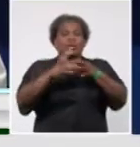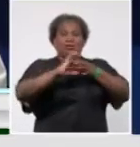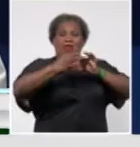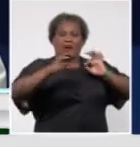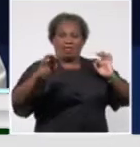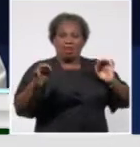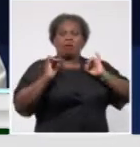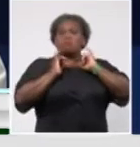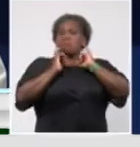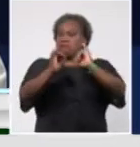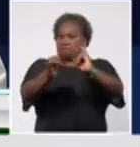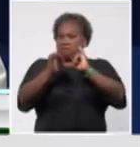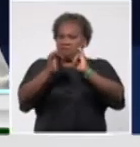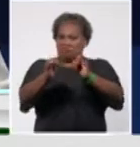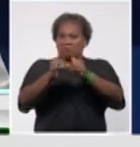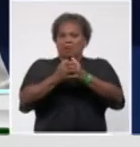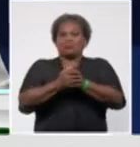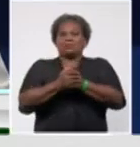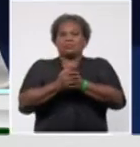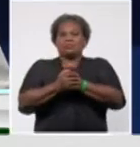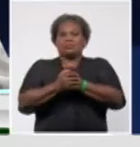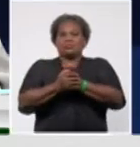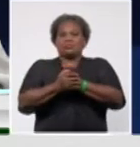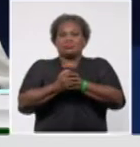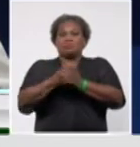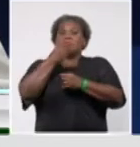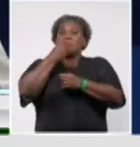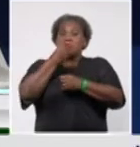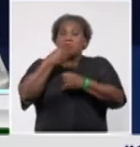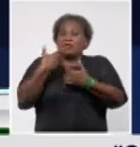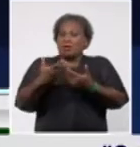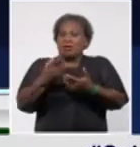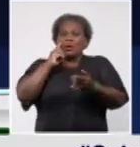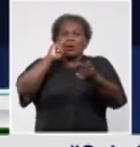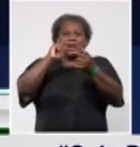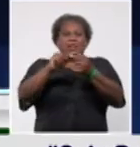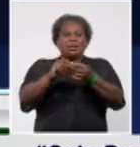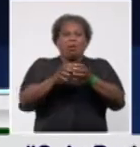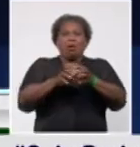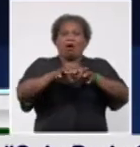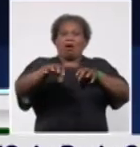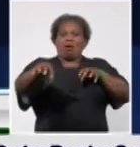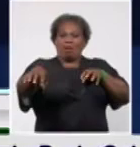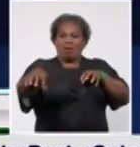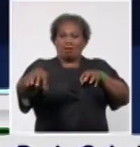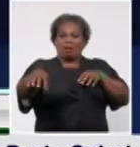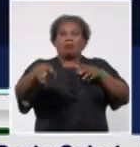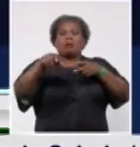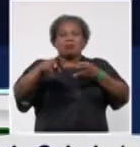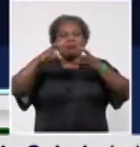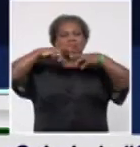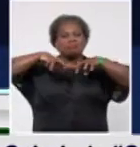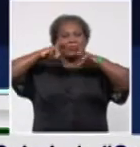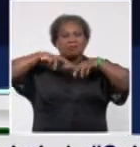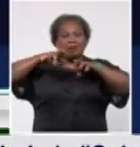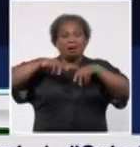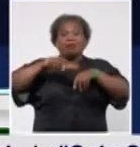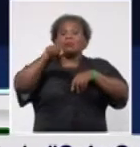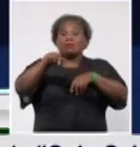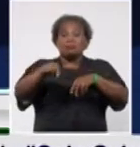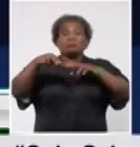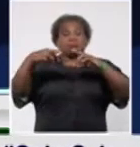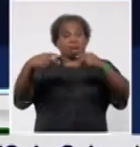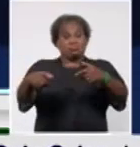I repeat, this work is being done by health professionals who ask all positive patients to name